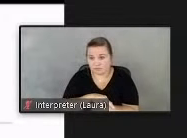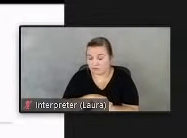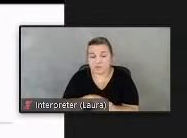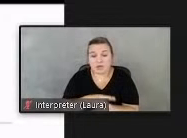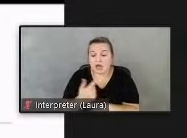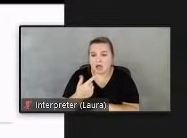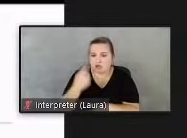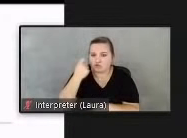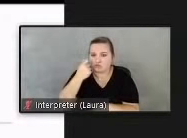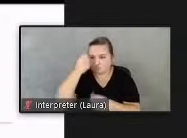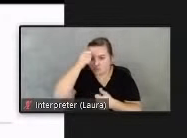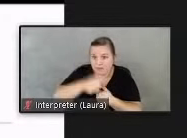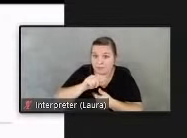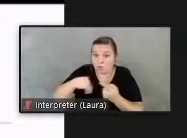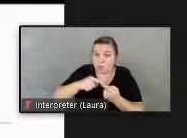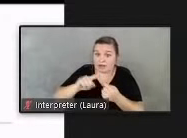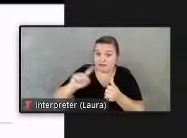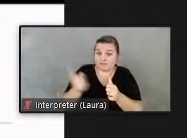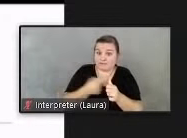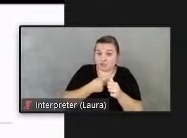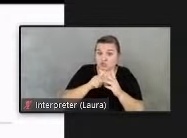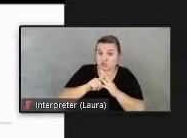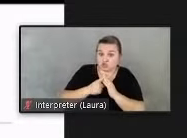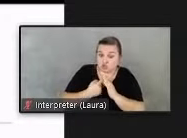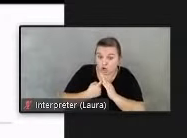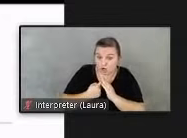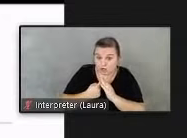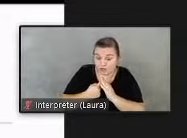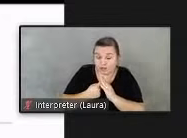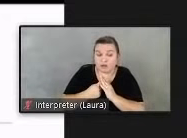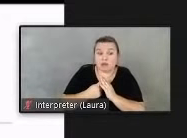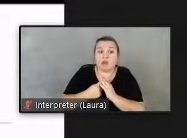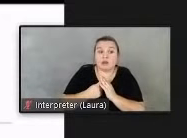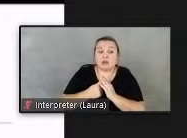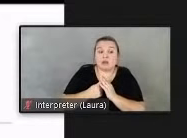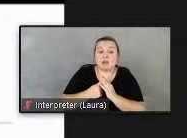just remember when this first started happening, right?